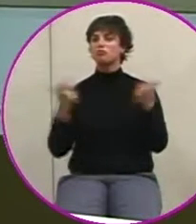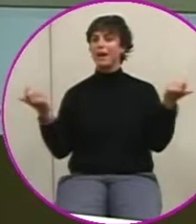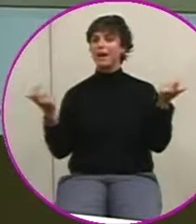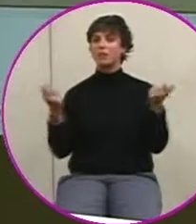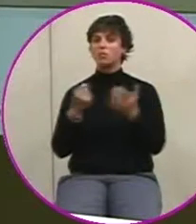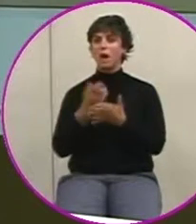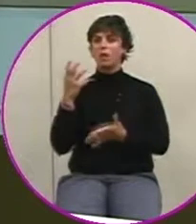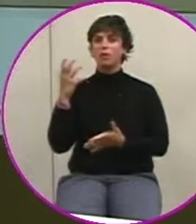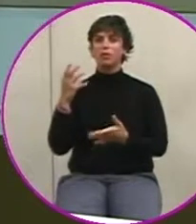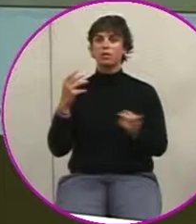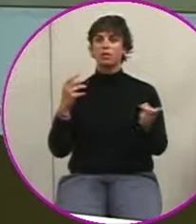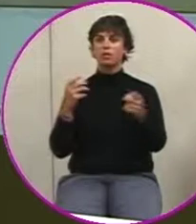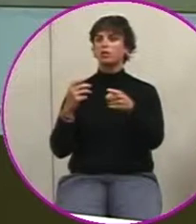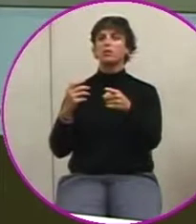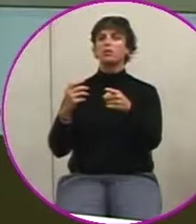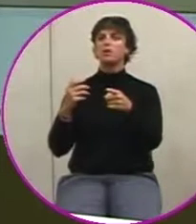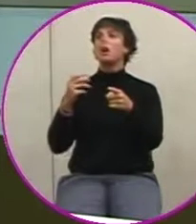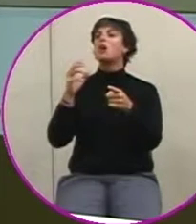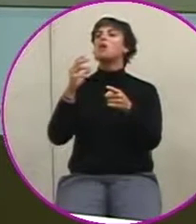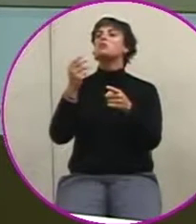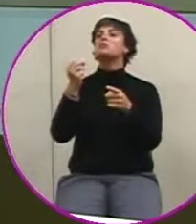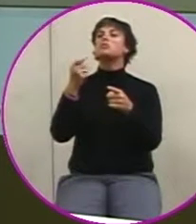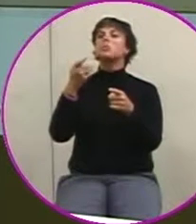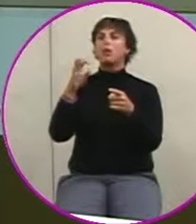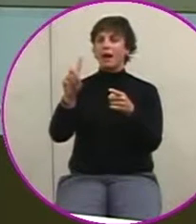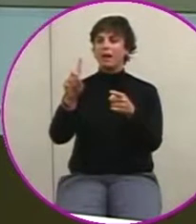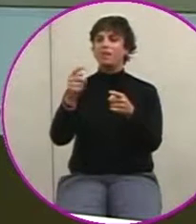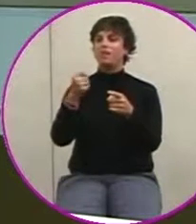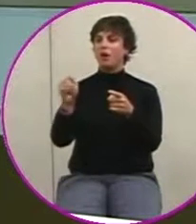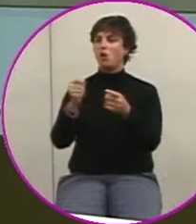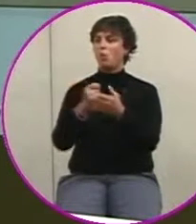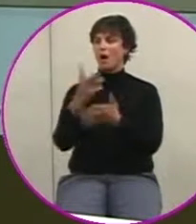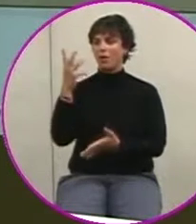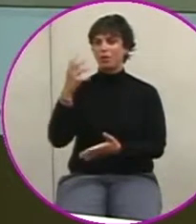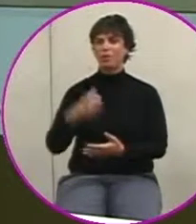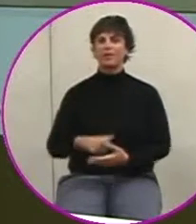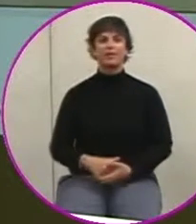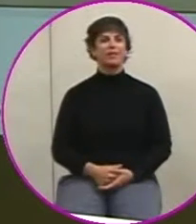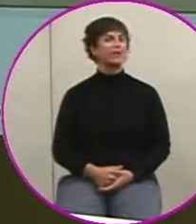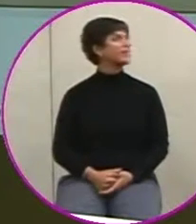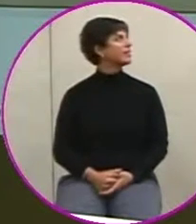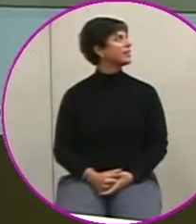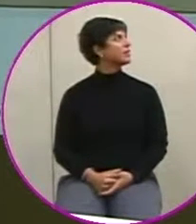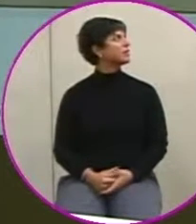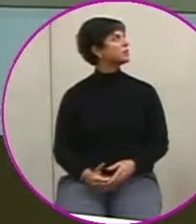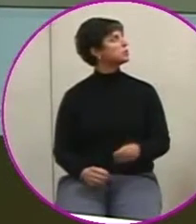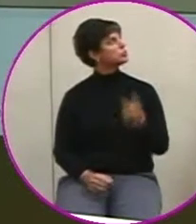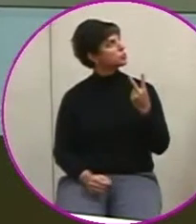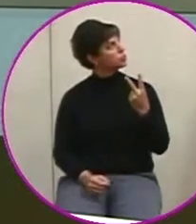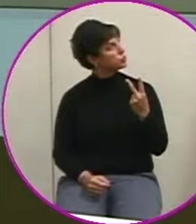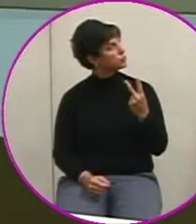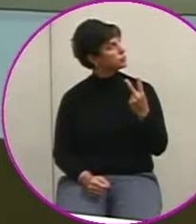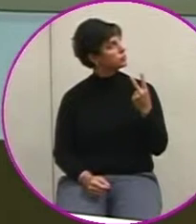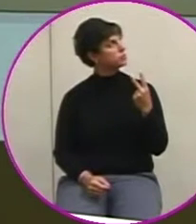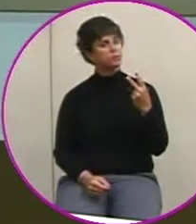I heard it. Spread the wealth. Somewhere. Number 2.